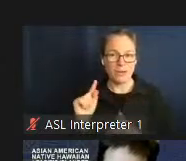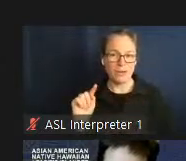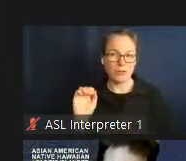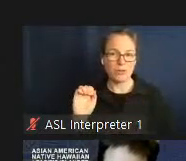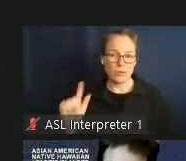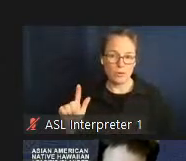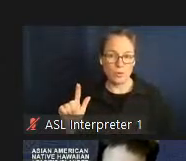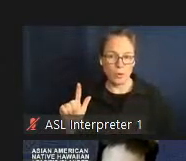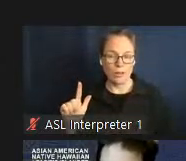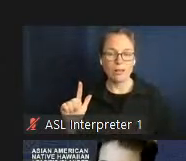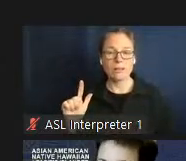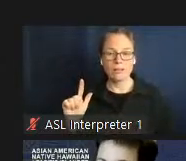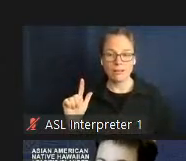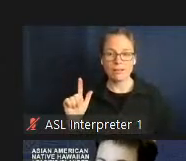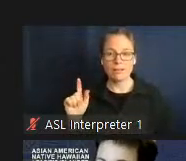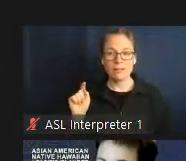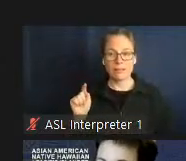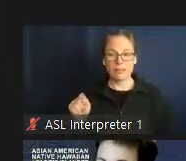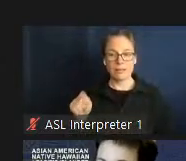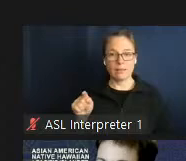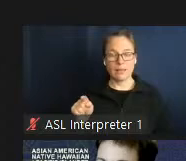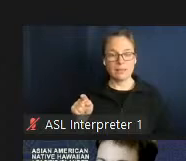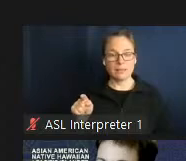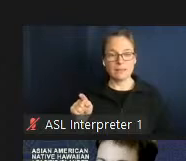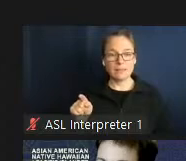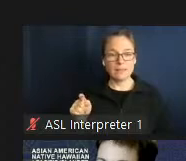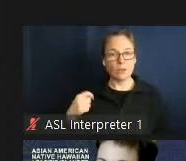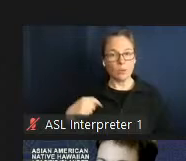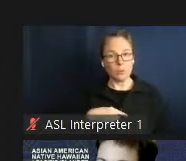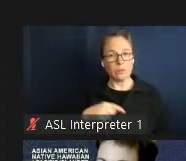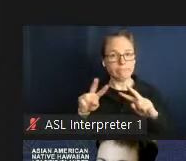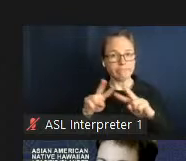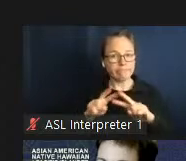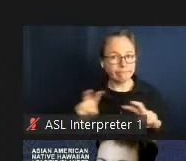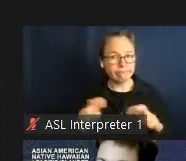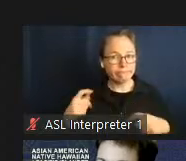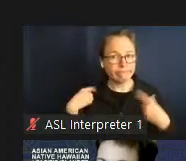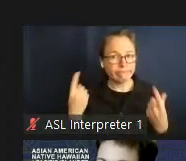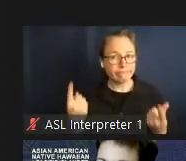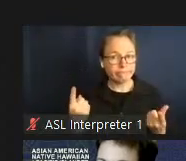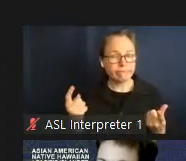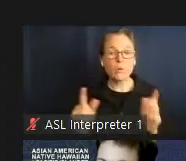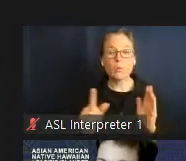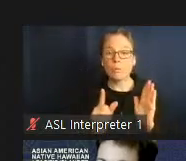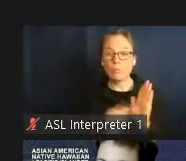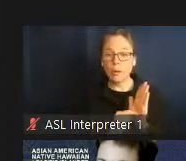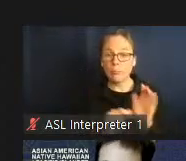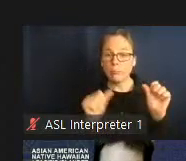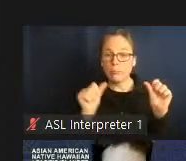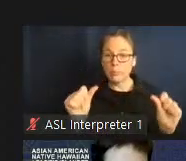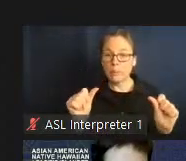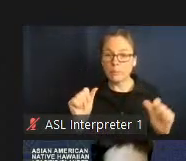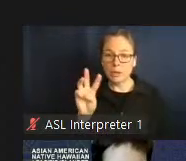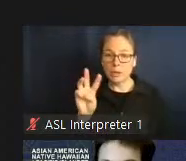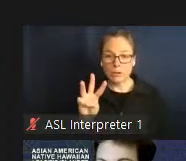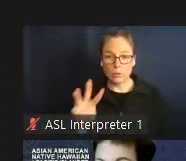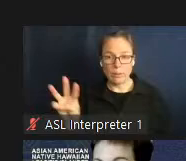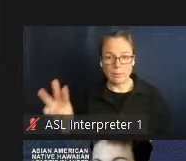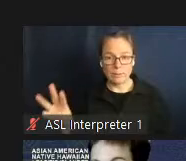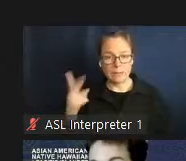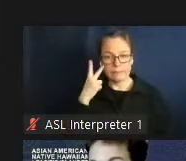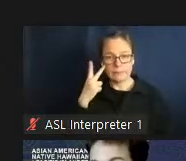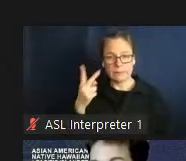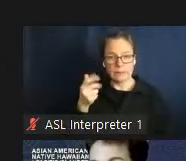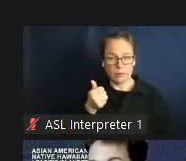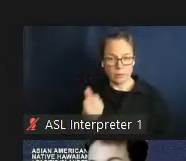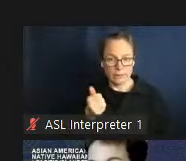tool analysis has been published on the county's budget website, so you can see that, and it